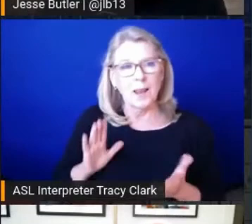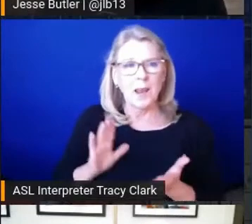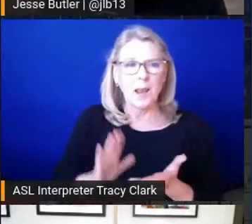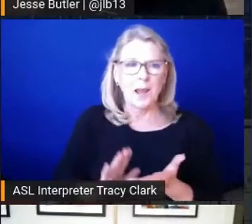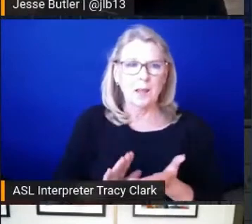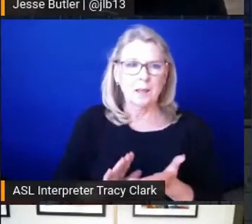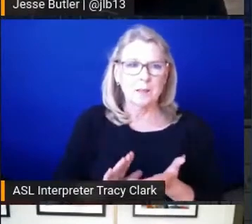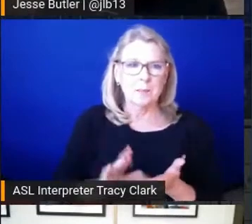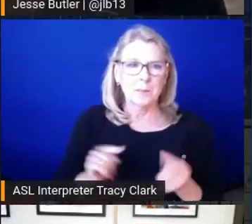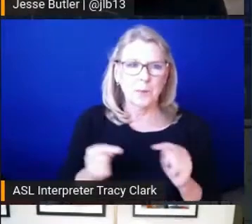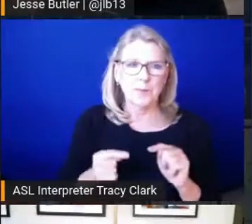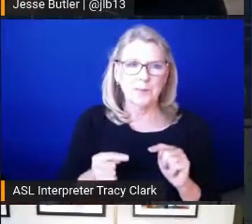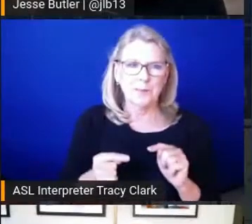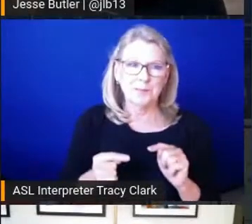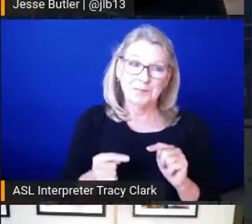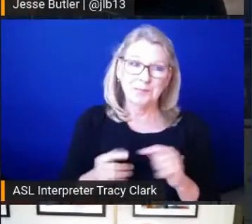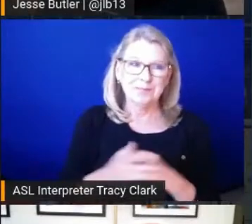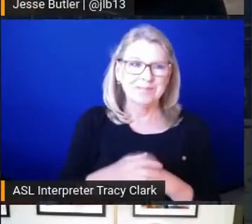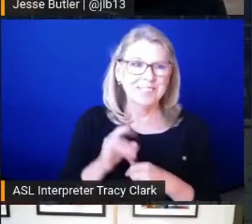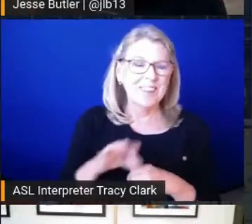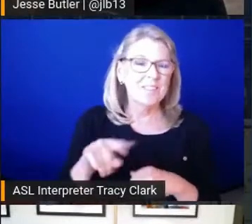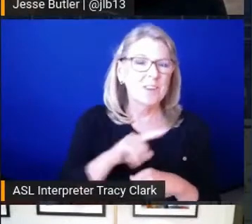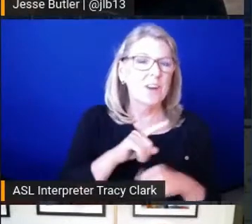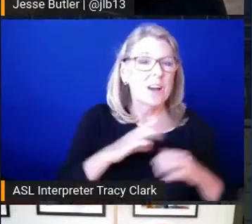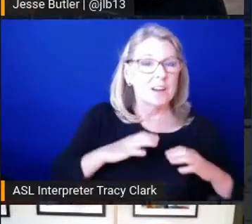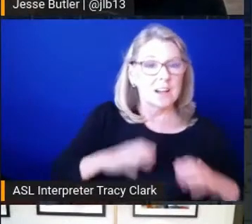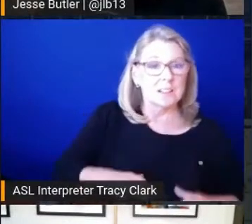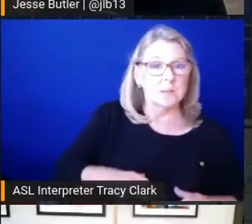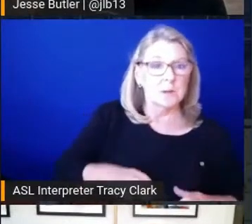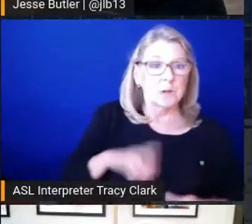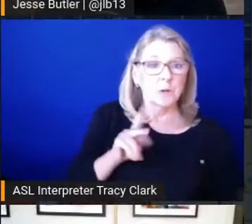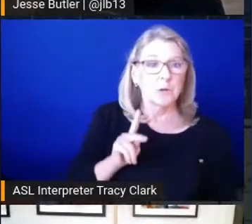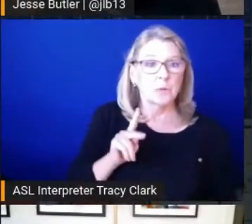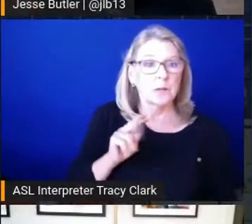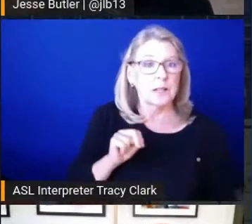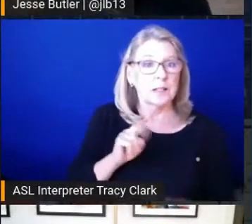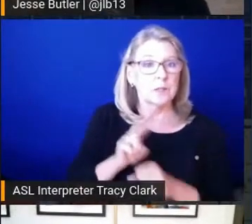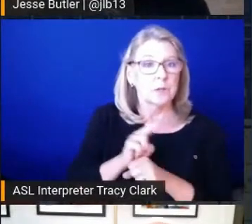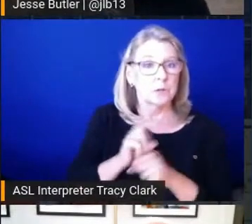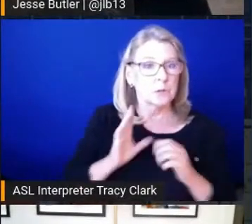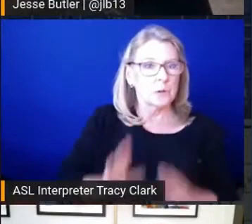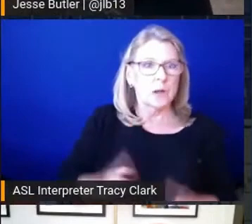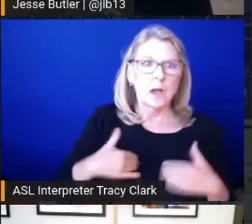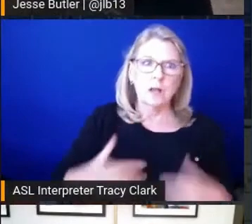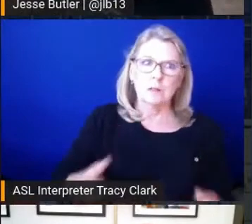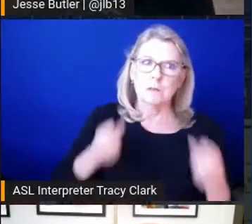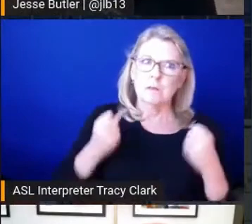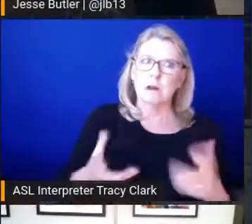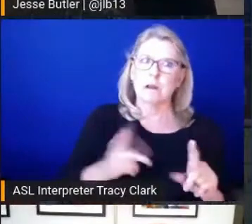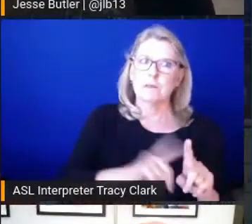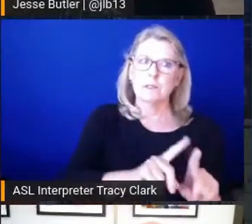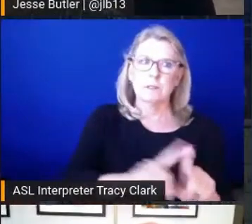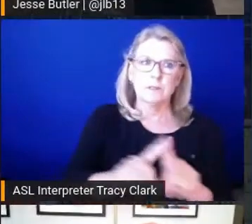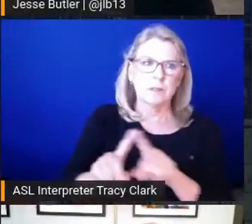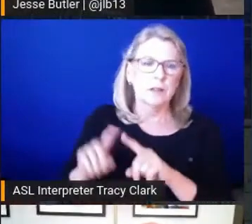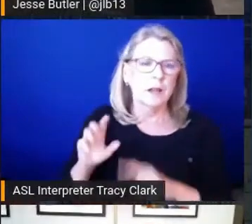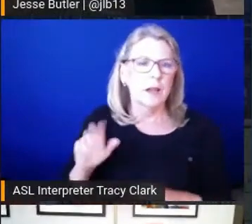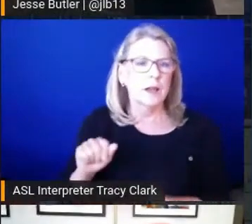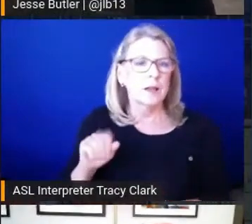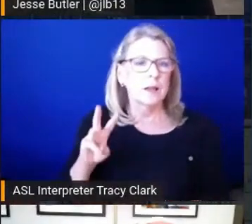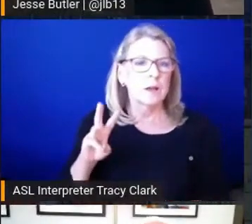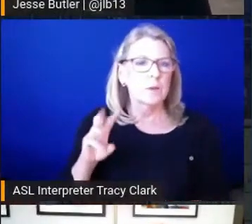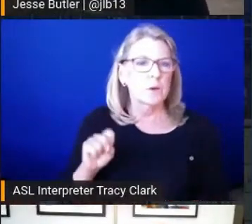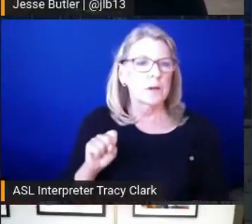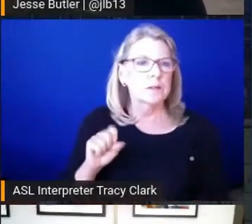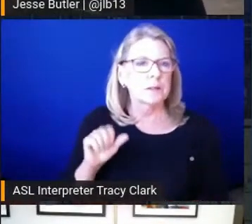are a customer or a Kubernetes user that has lots of different AWS accounts. Let's say you work at a big